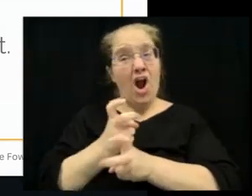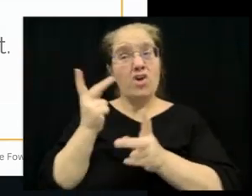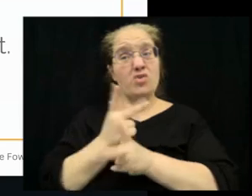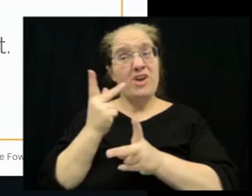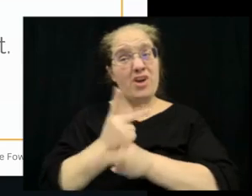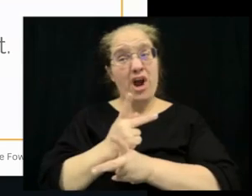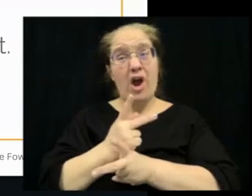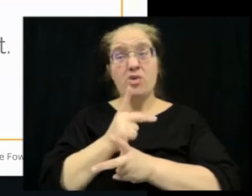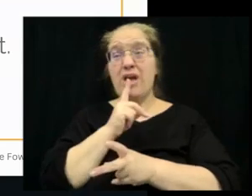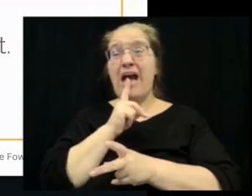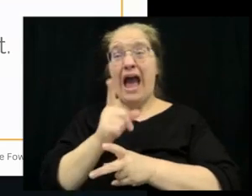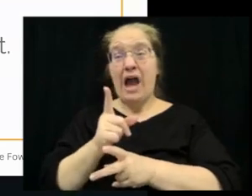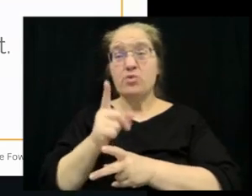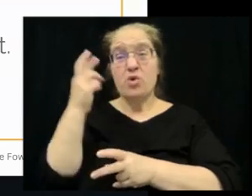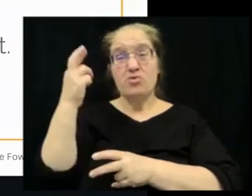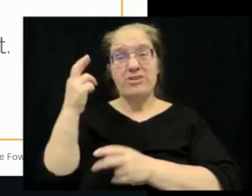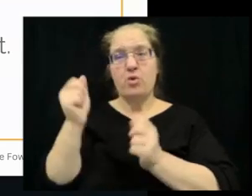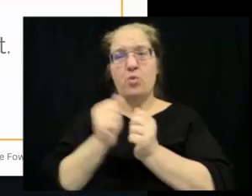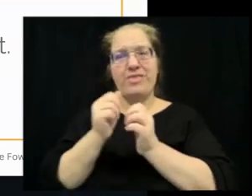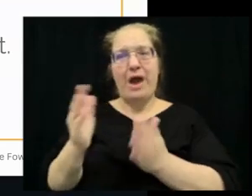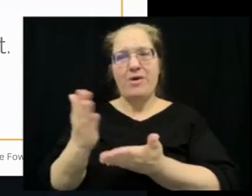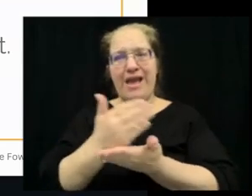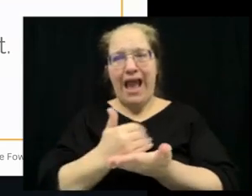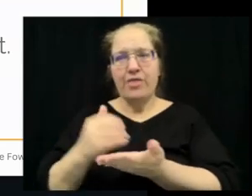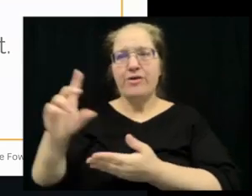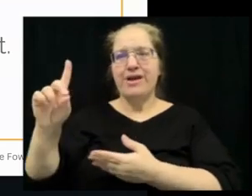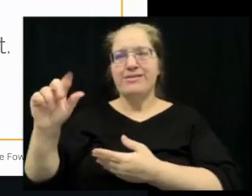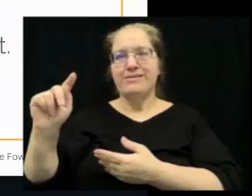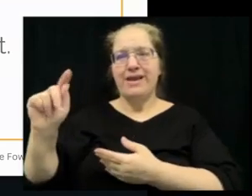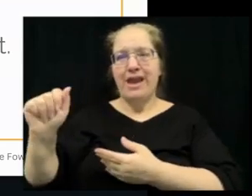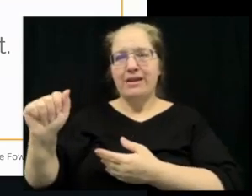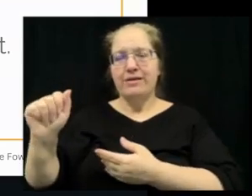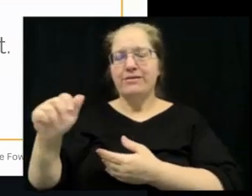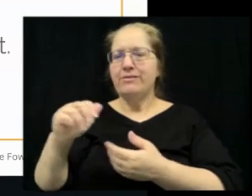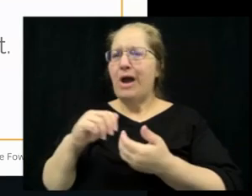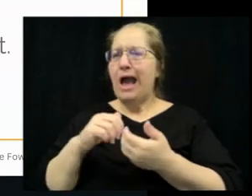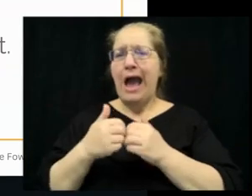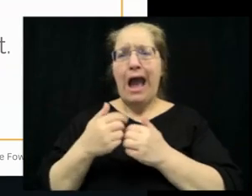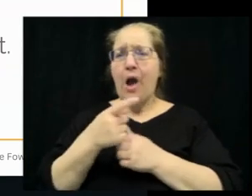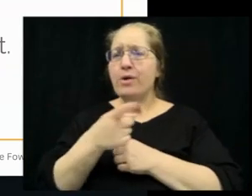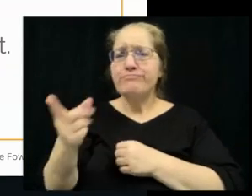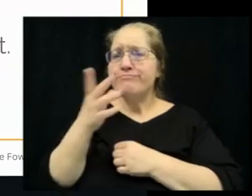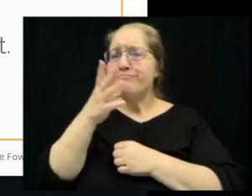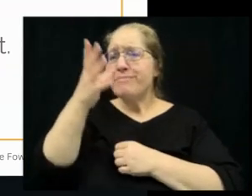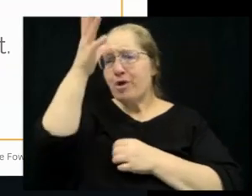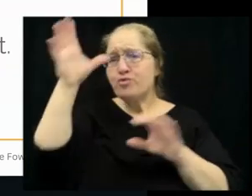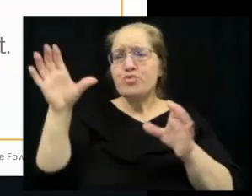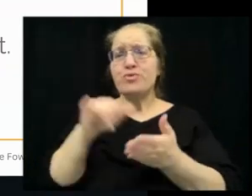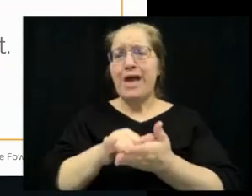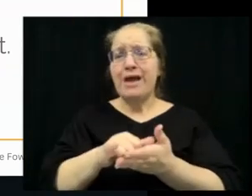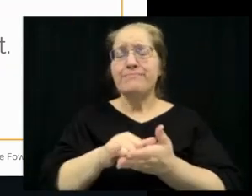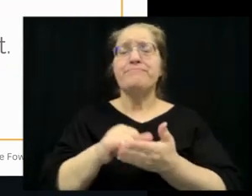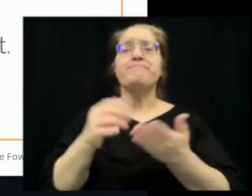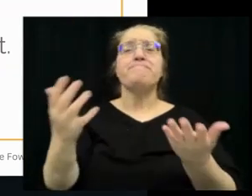without gathering data. So how in the world are parents supposed to do it? Here's the